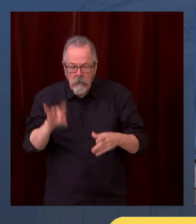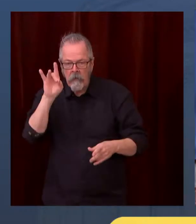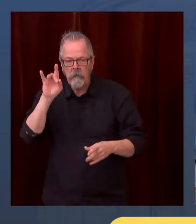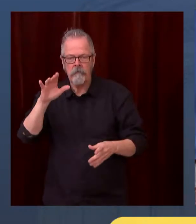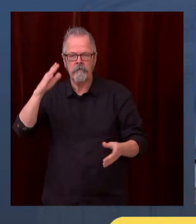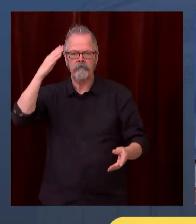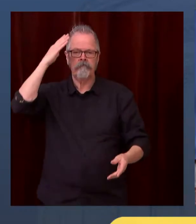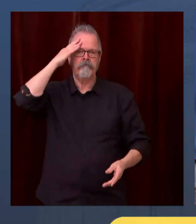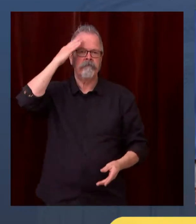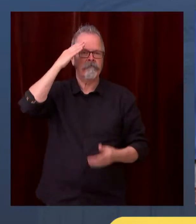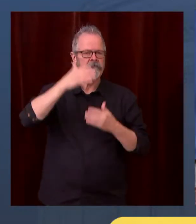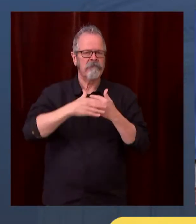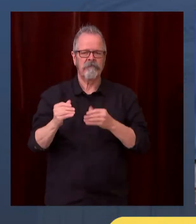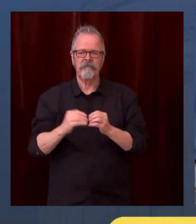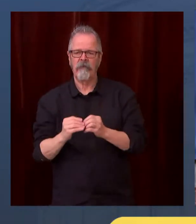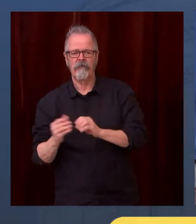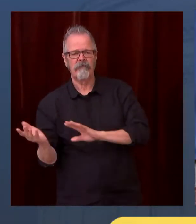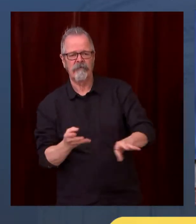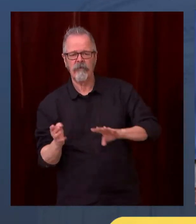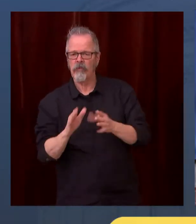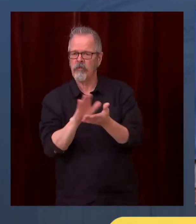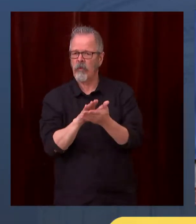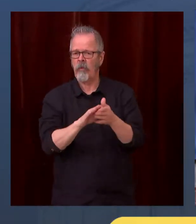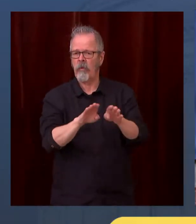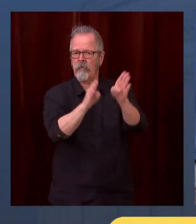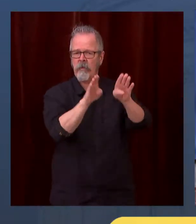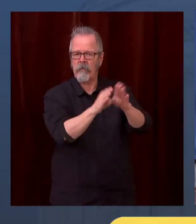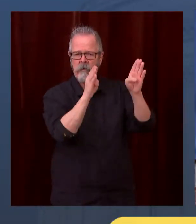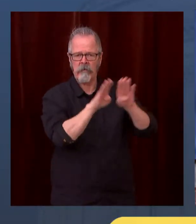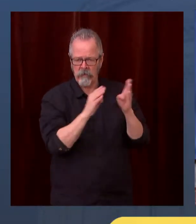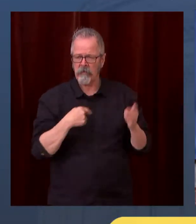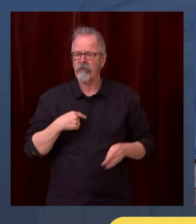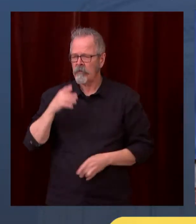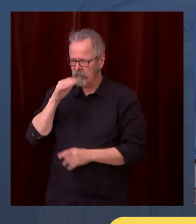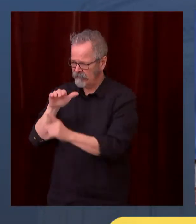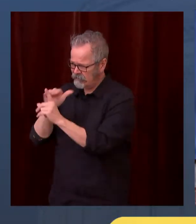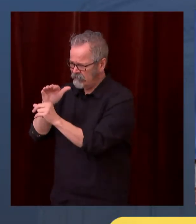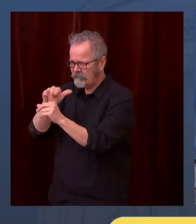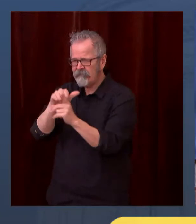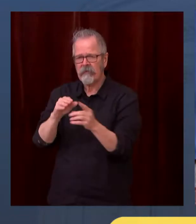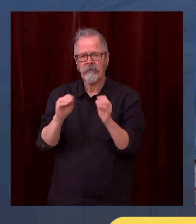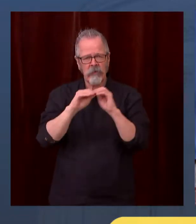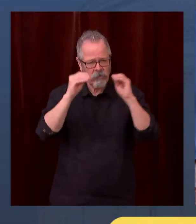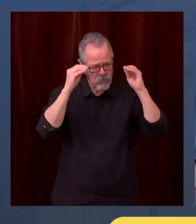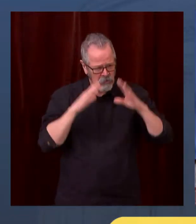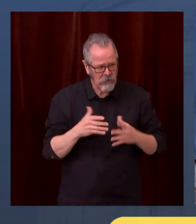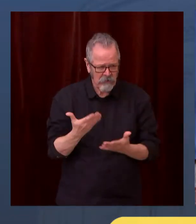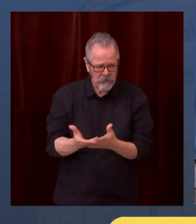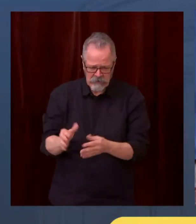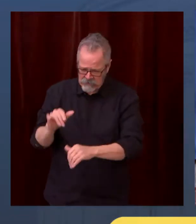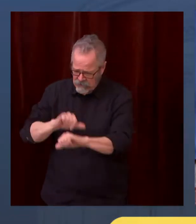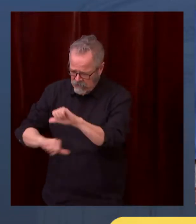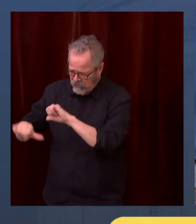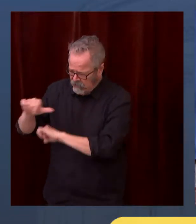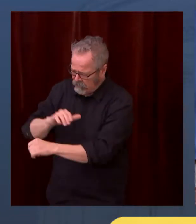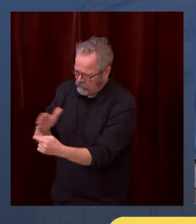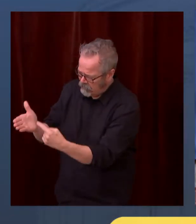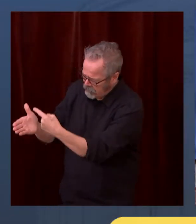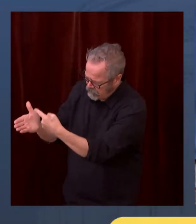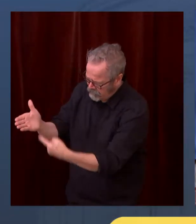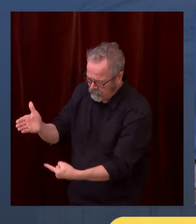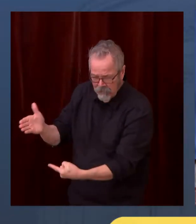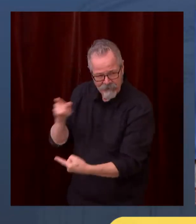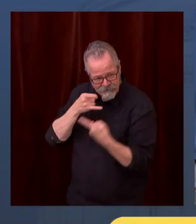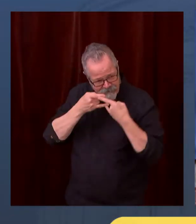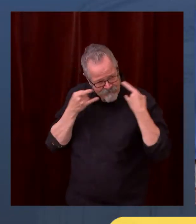And I hope people will talk to their fellow educators. I hope they will look at the science on this, some of which I've provided, so that we can really